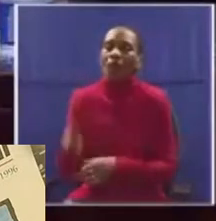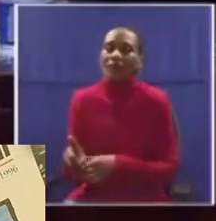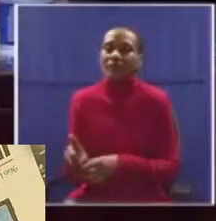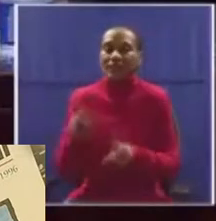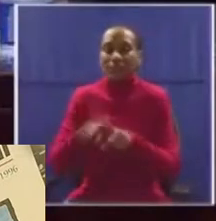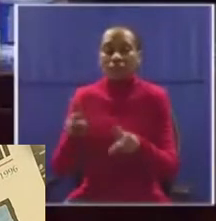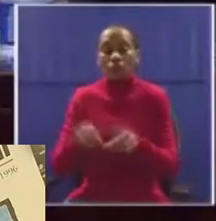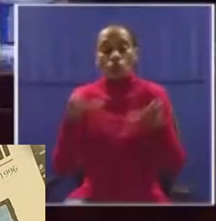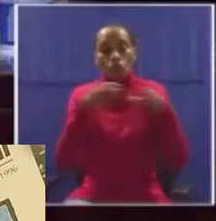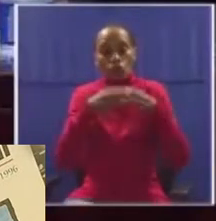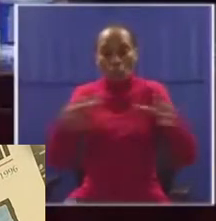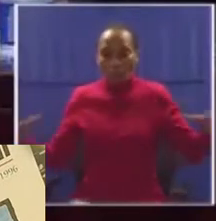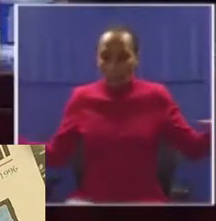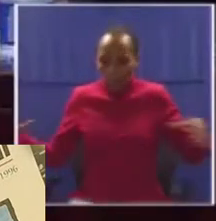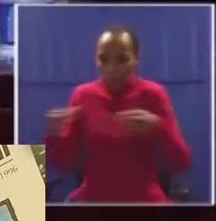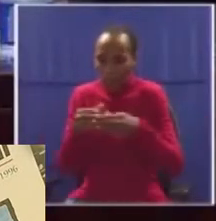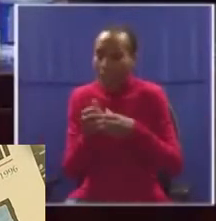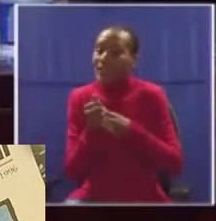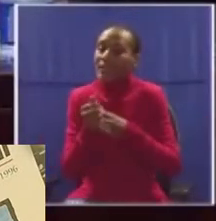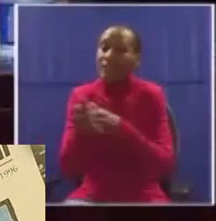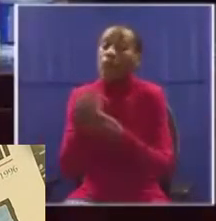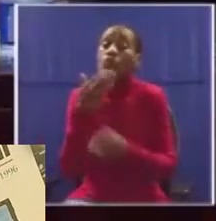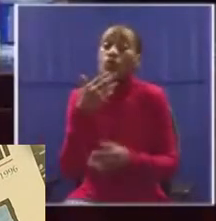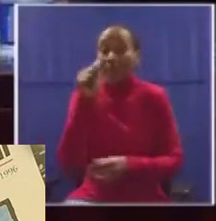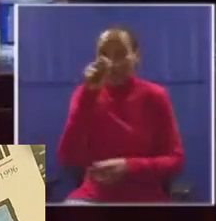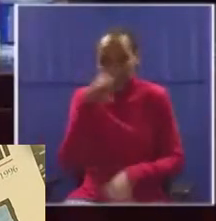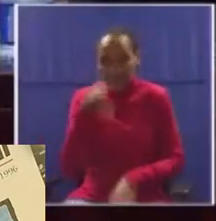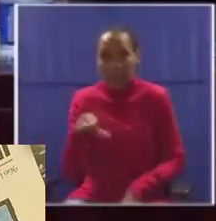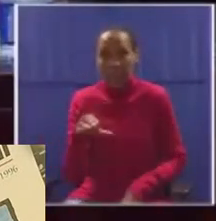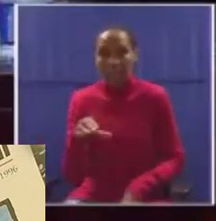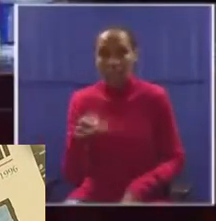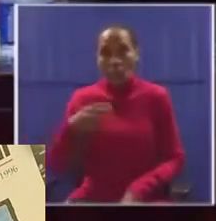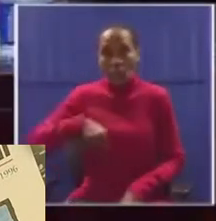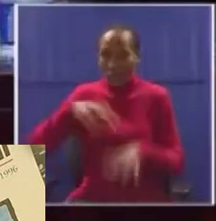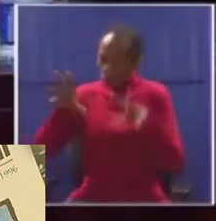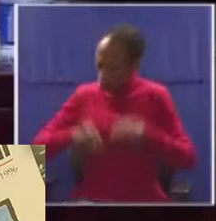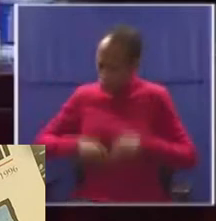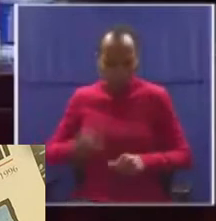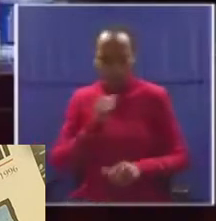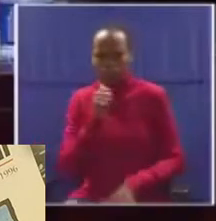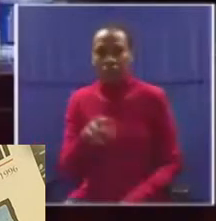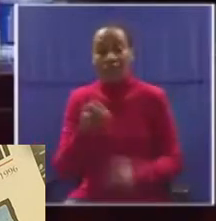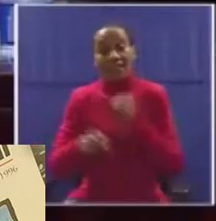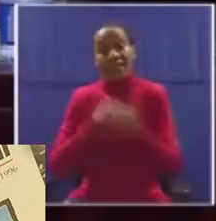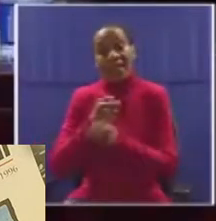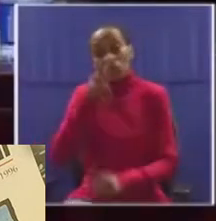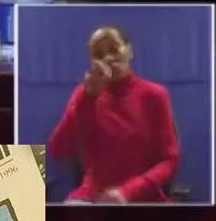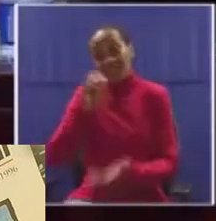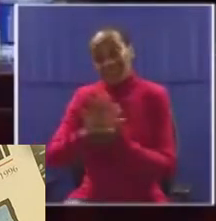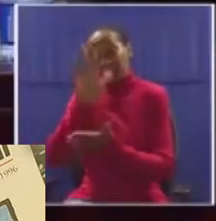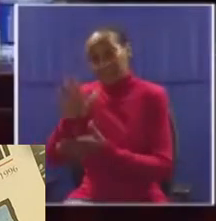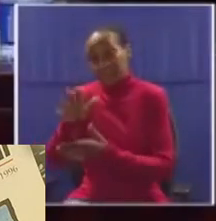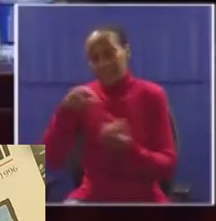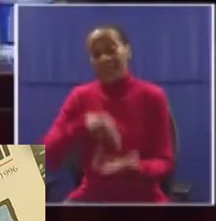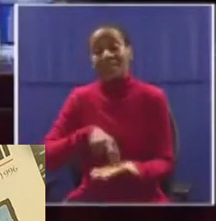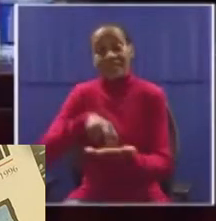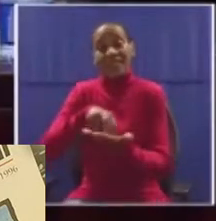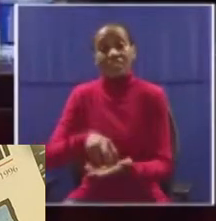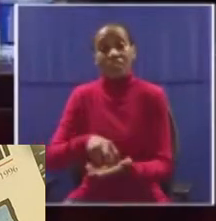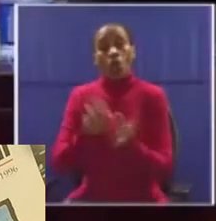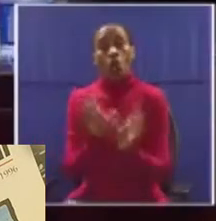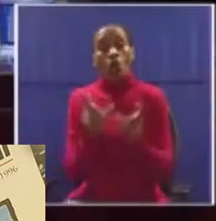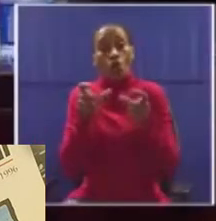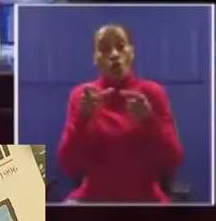other parties then joining in with which we welcome in 2015 the standing committee of